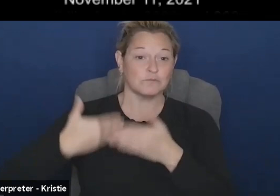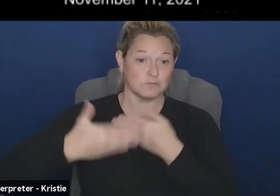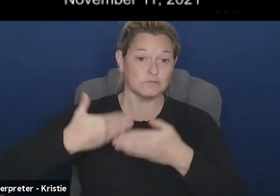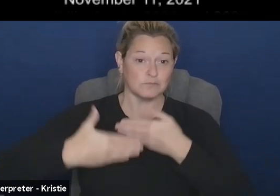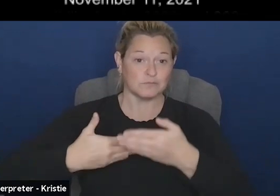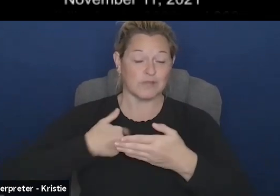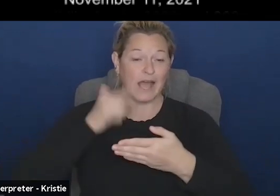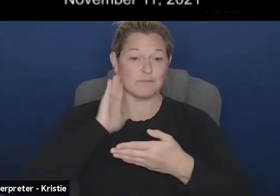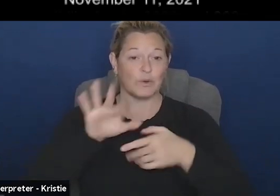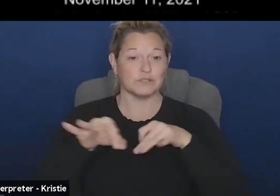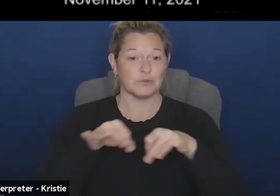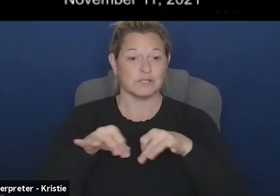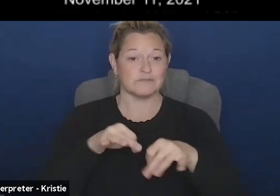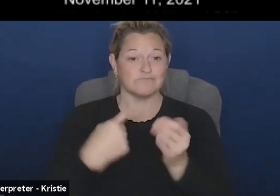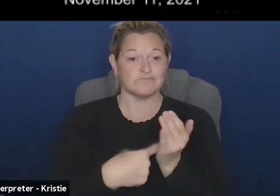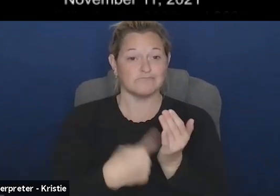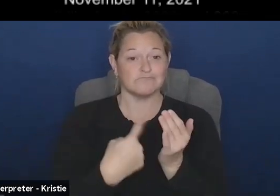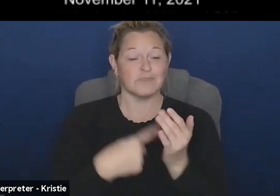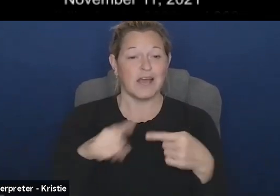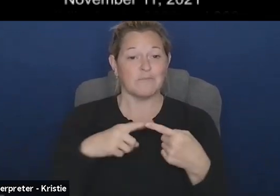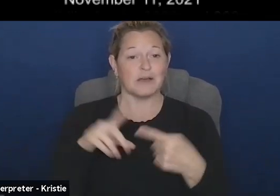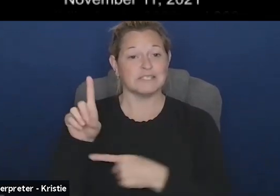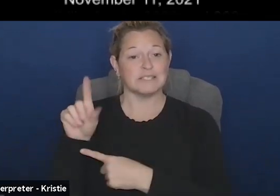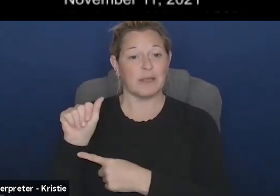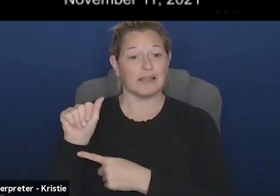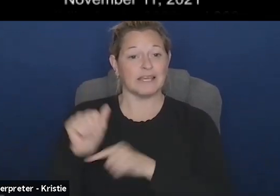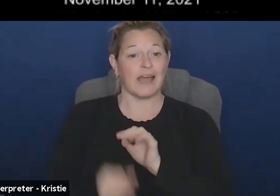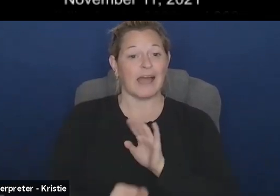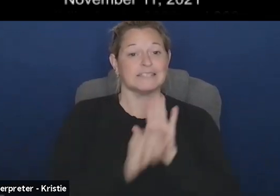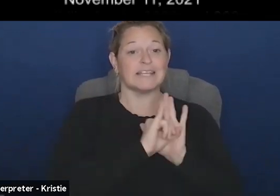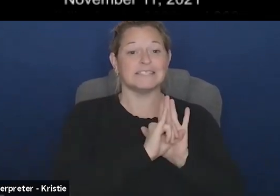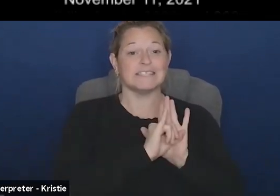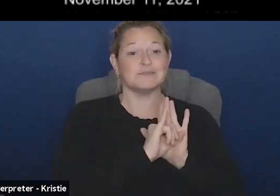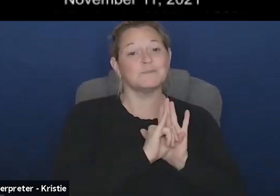to talk a lot about disability identity and blind identity, and